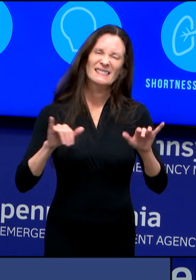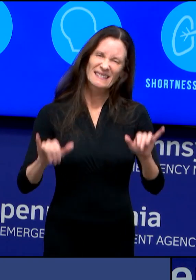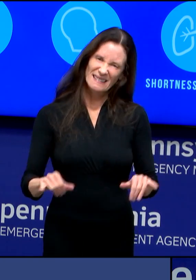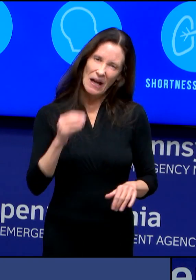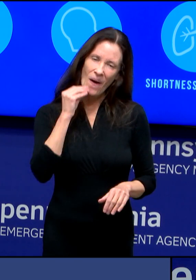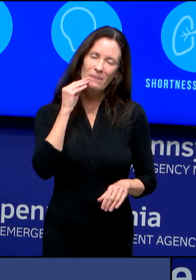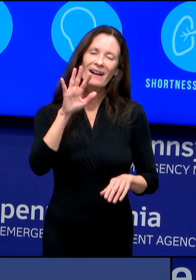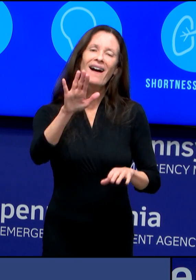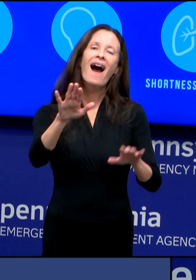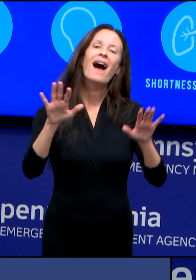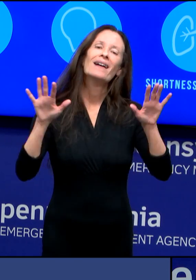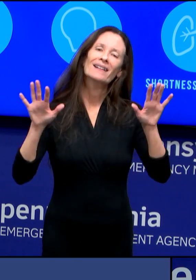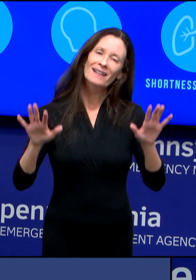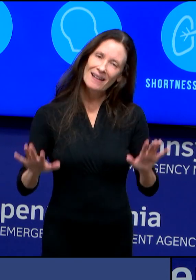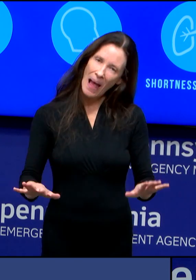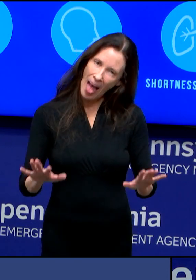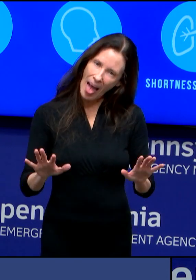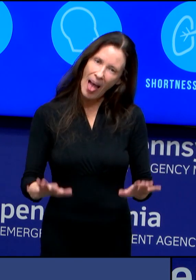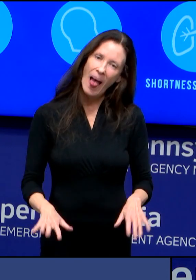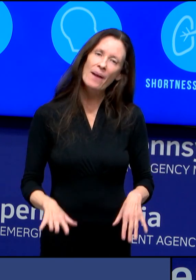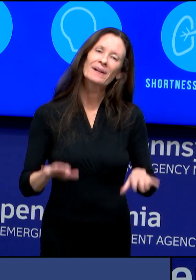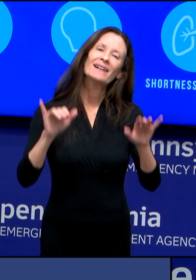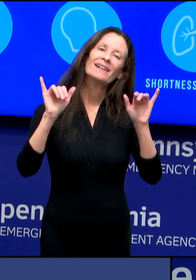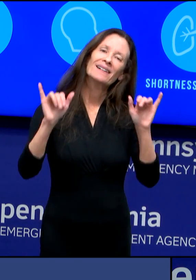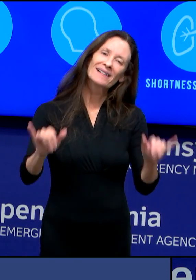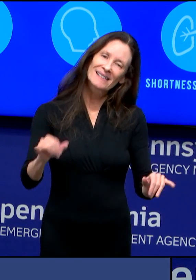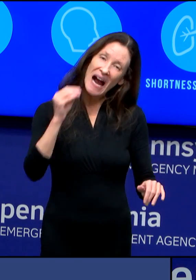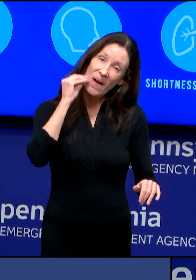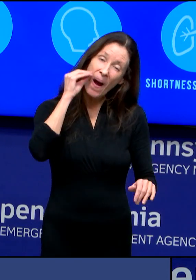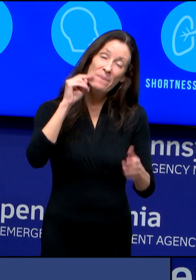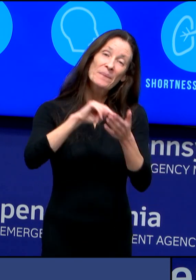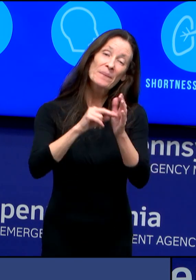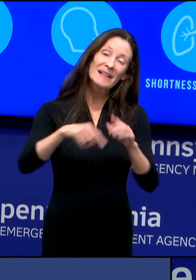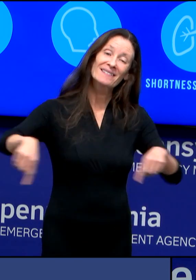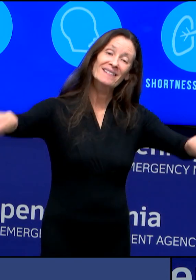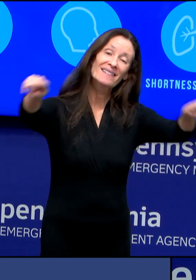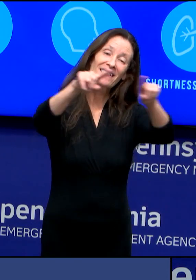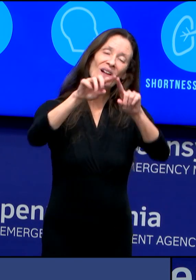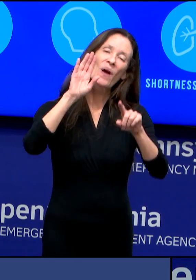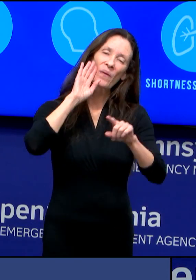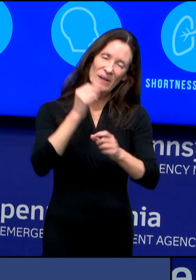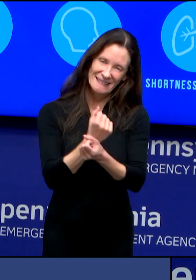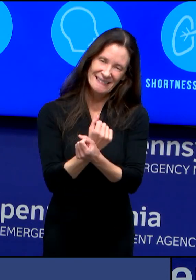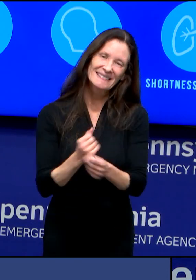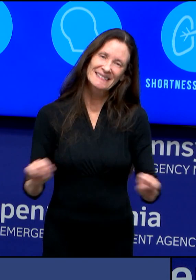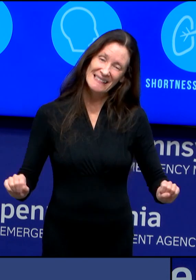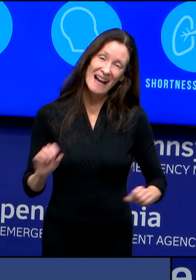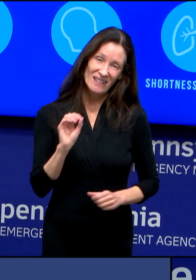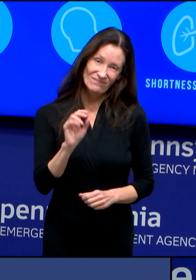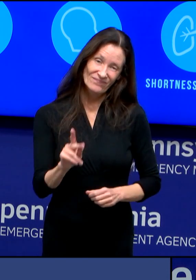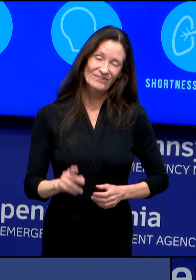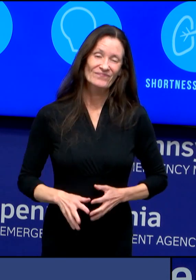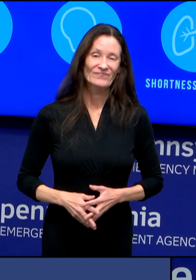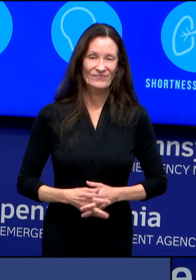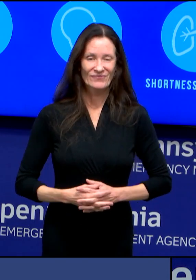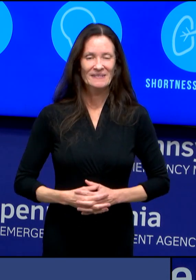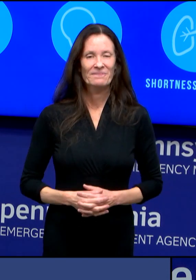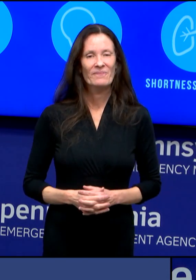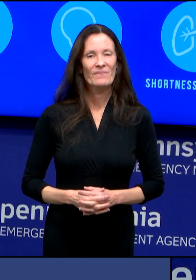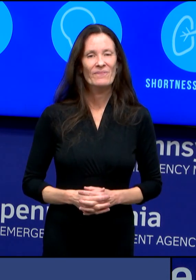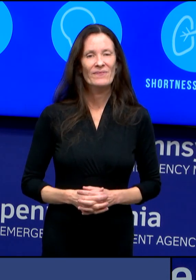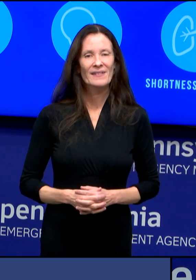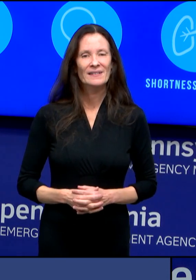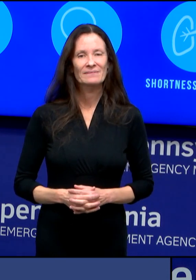way you'll stay safe. Secretary, from WEEU-AM, I've heard of advice of washing hands to